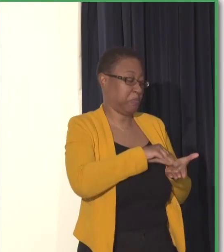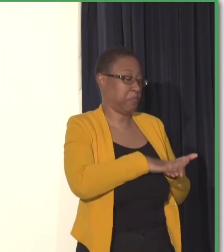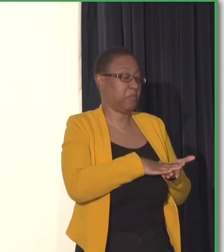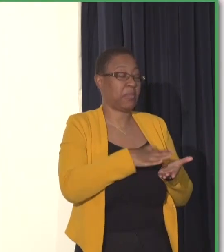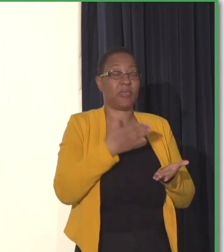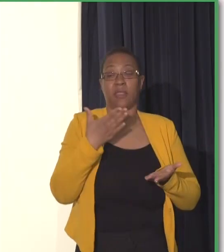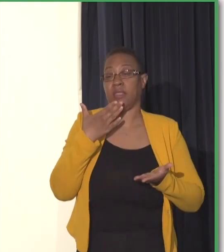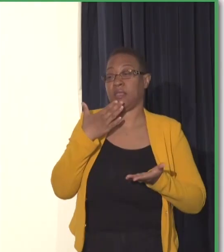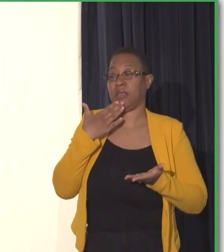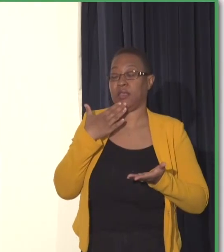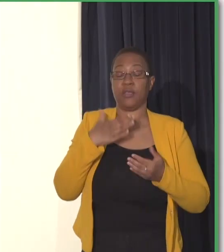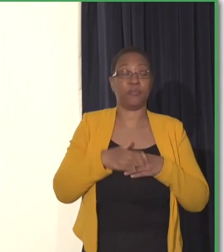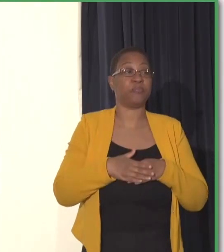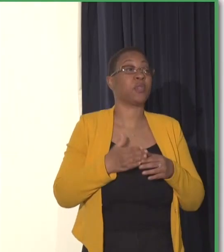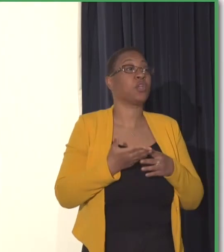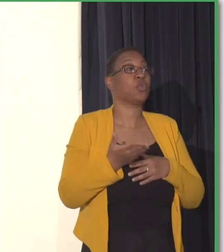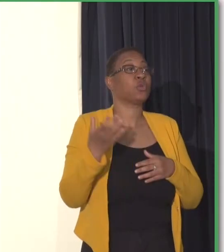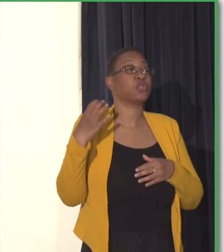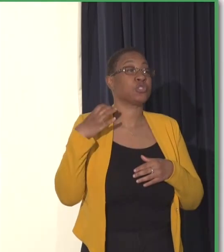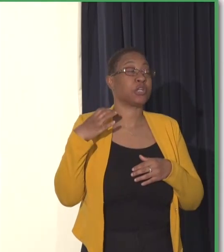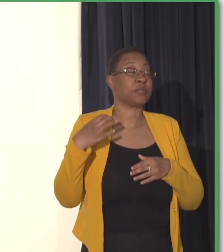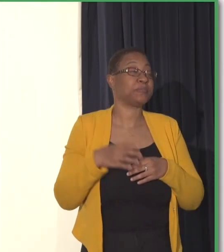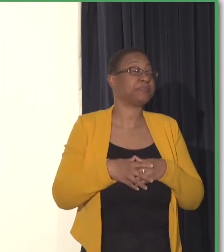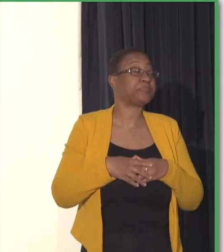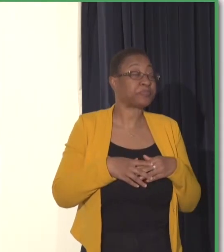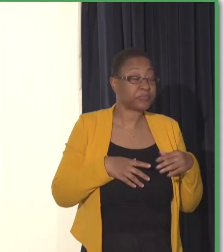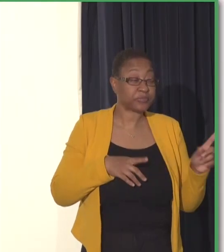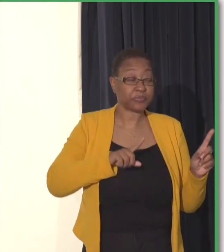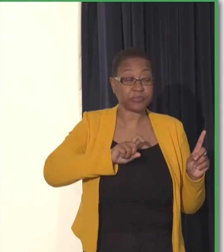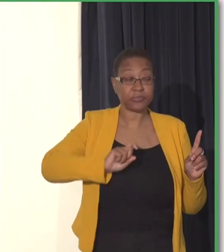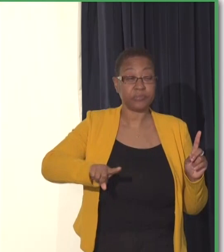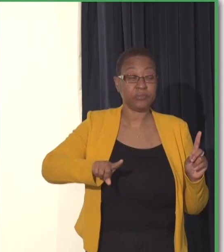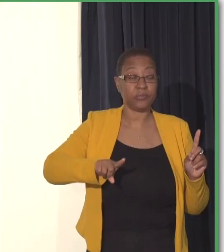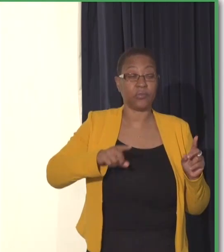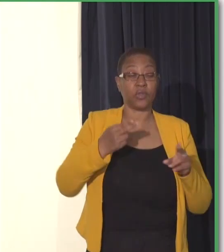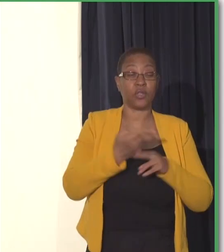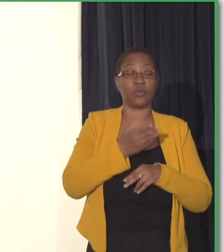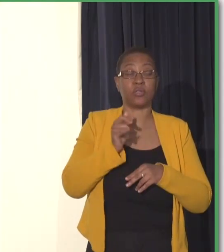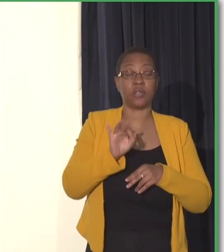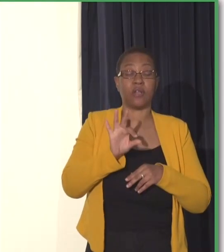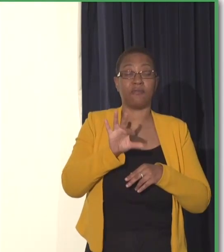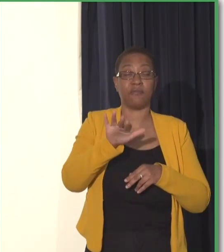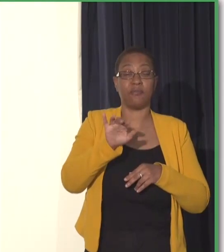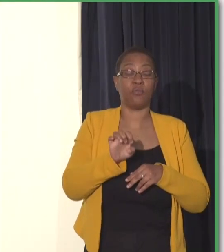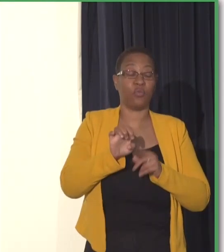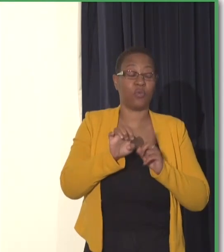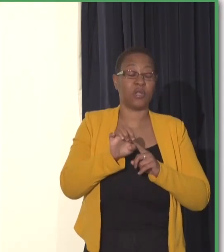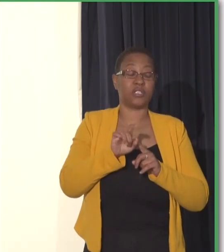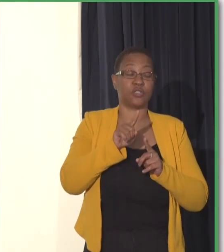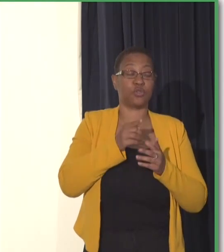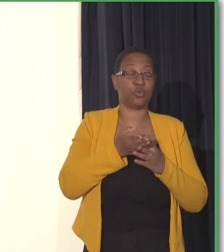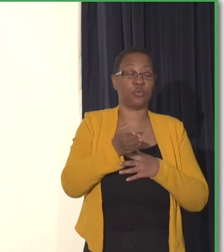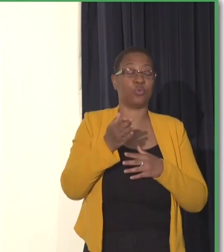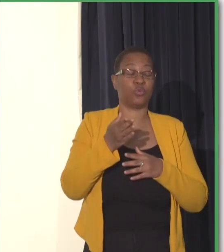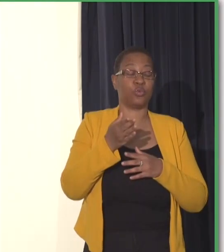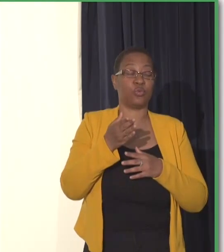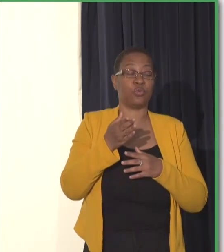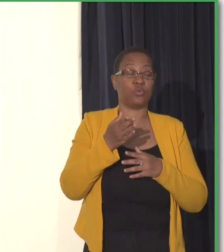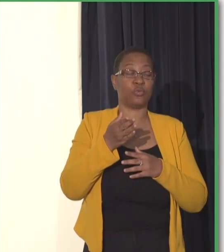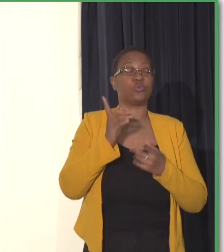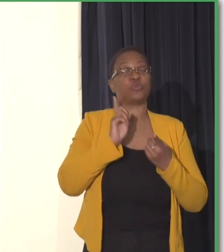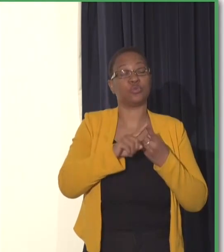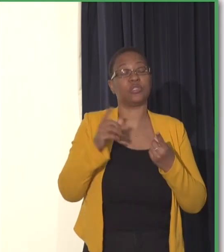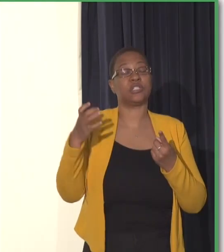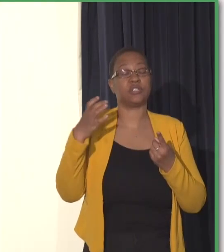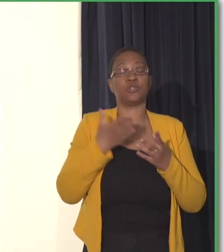sir. Through the chair. Yes, sir. Question on Thank you. use of force to the chief and also to the lieutenant. When an